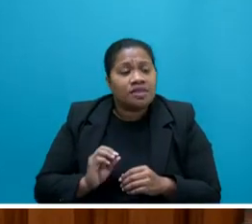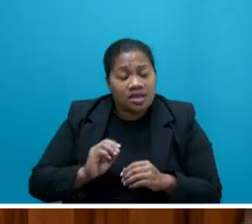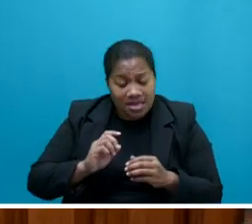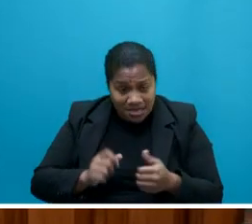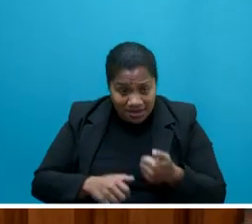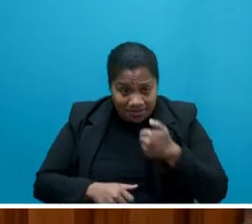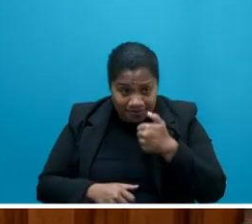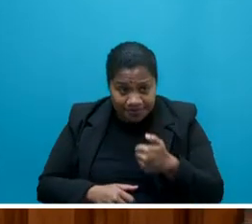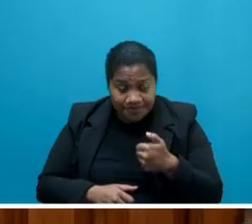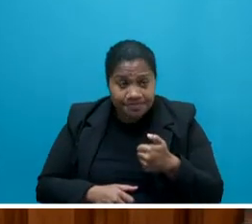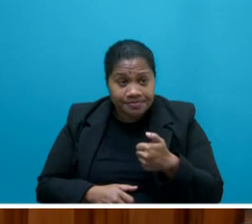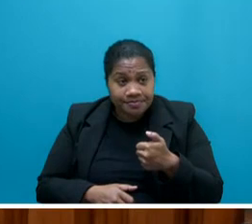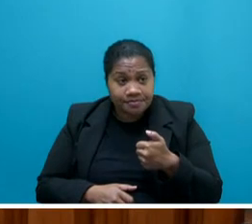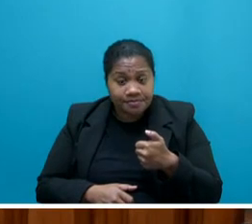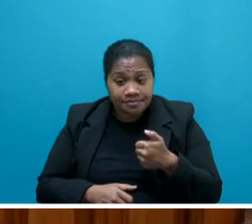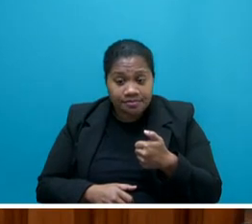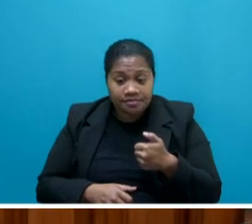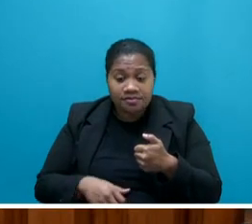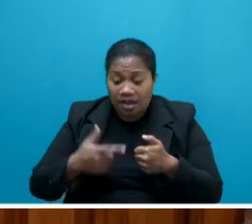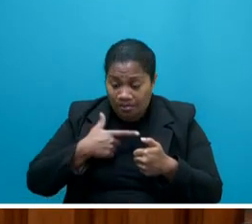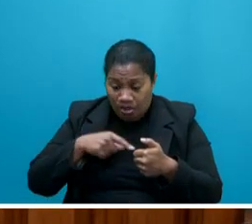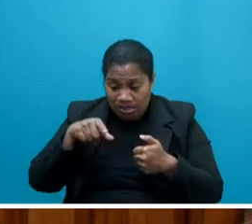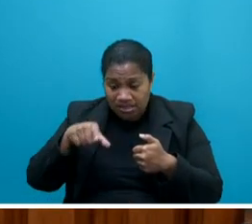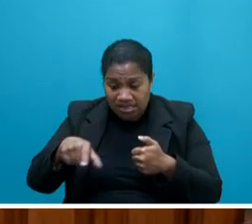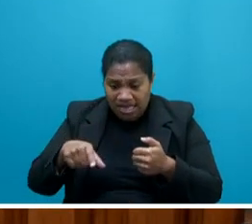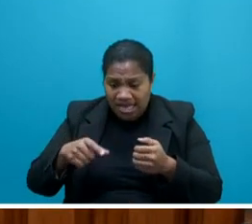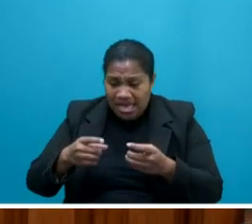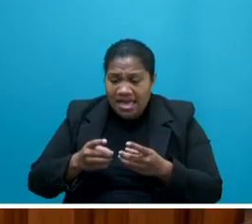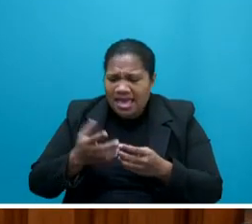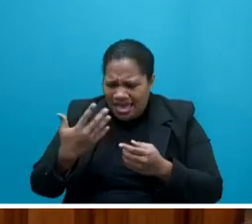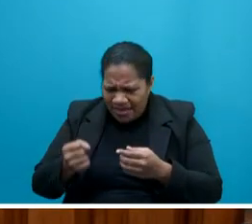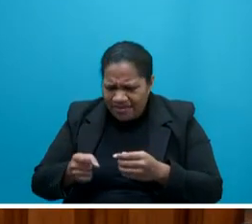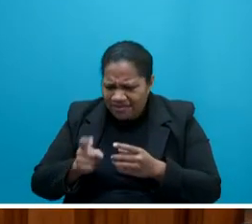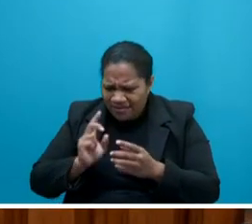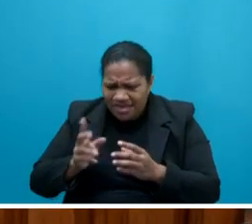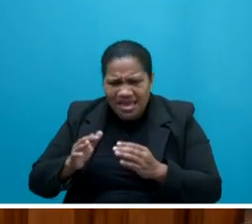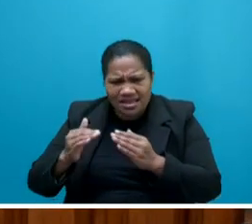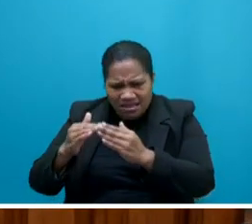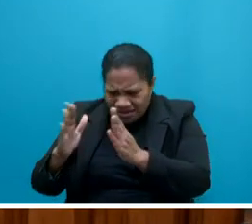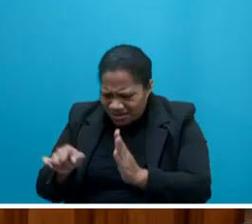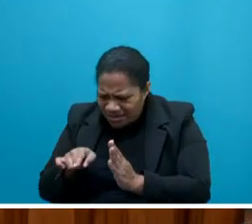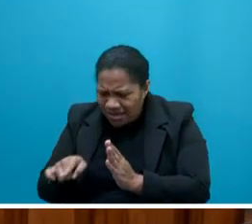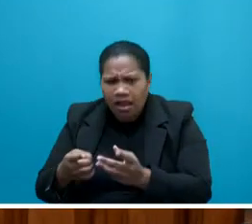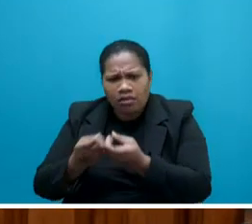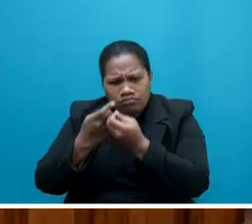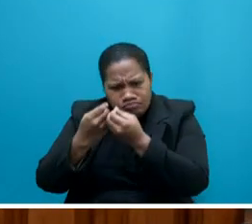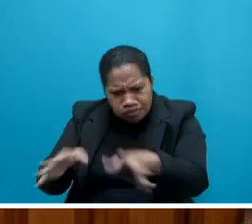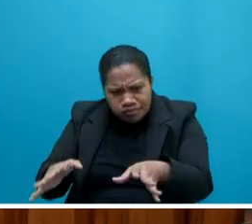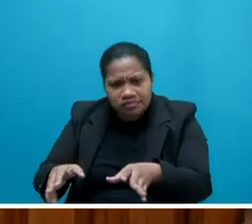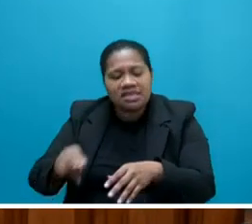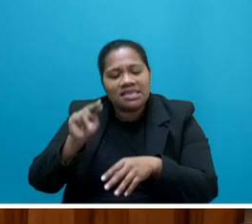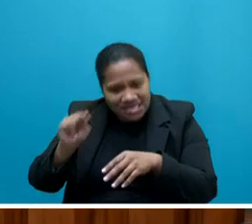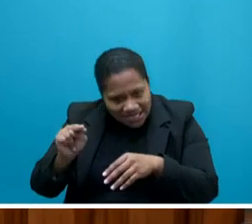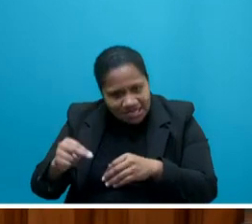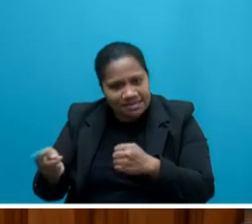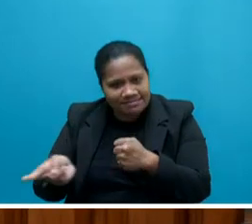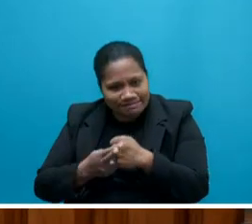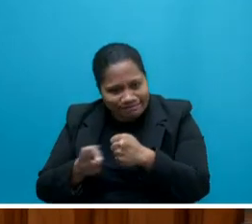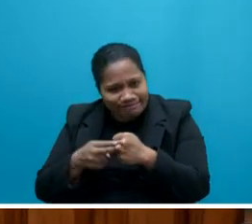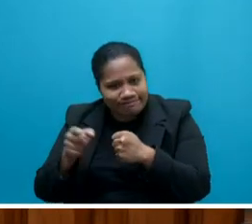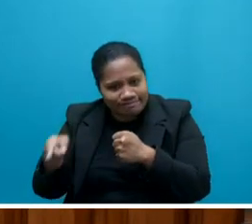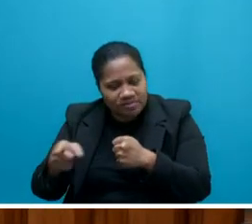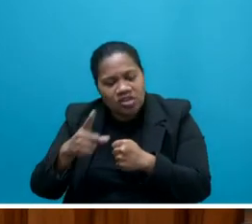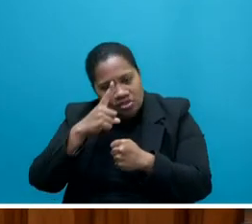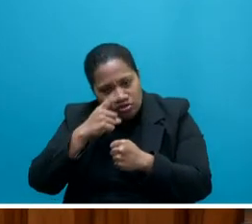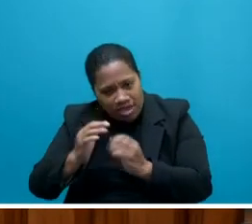revitalization given the damage caused by TC Winston. Number seven, the rehabilitation works in respect of